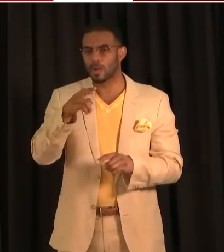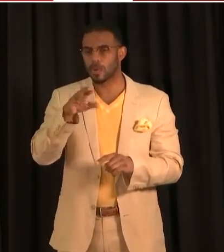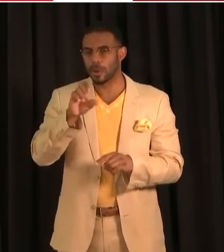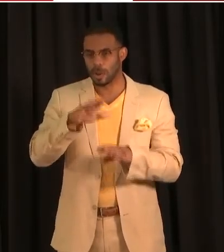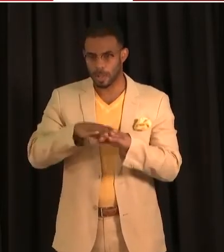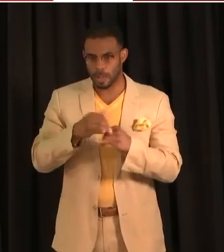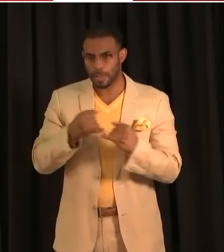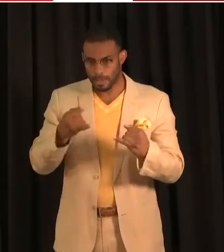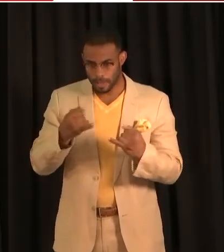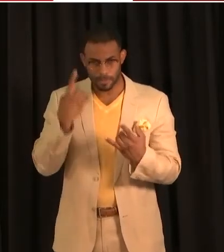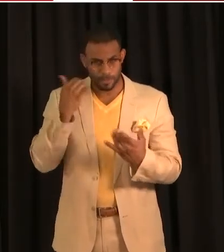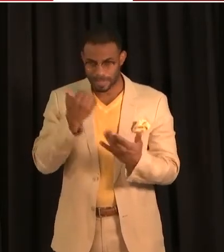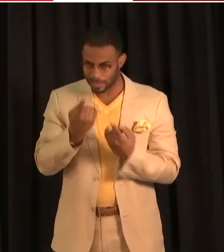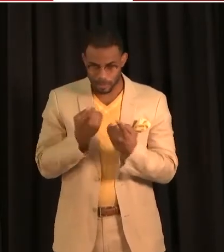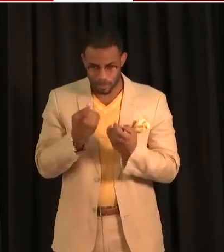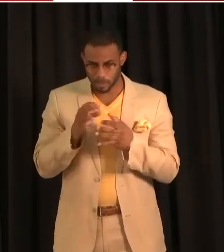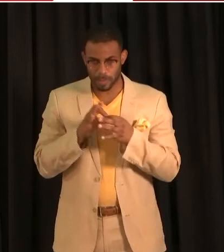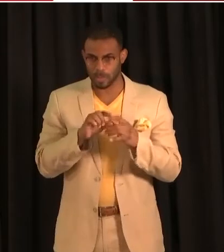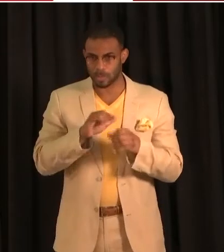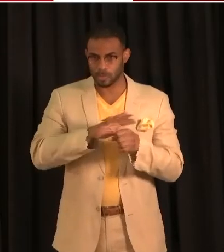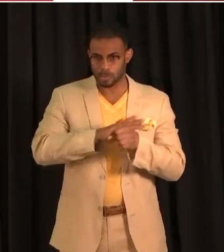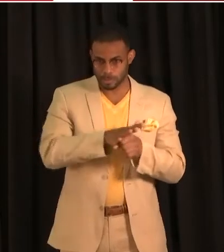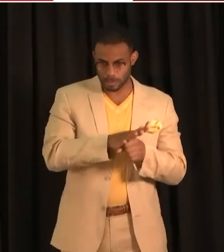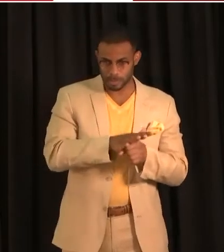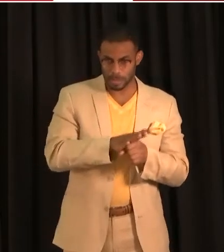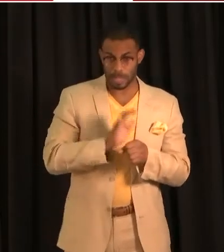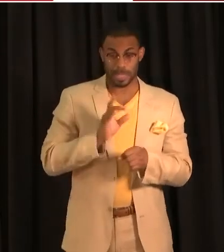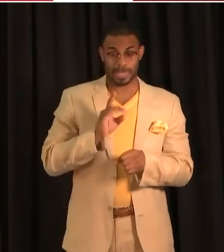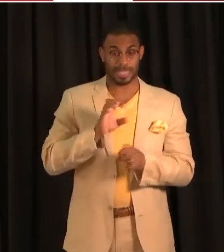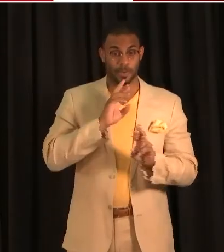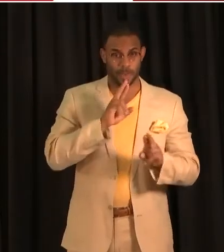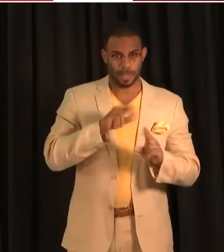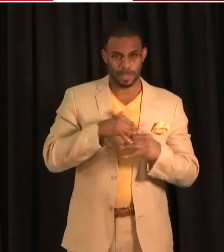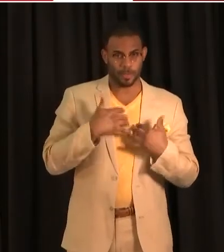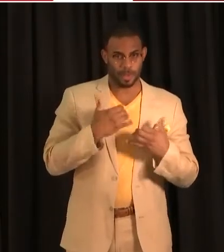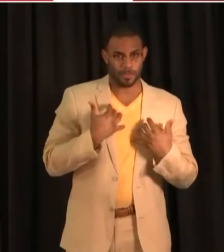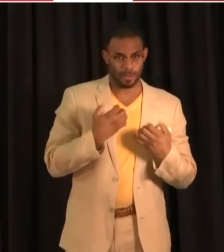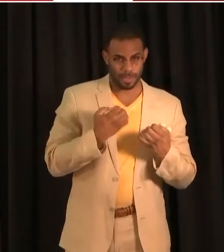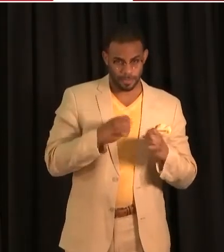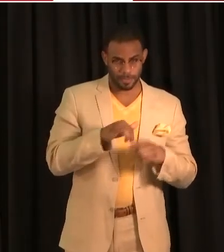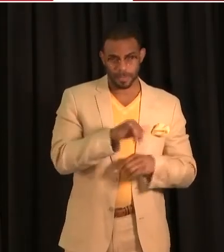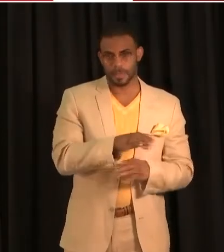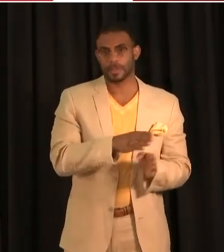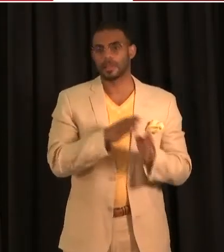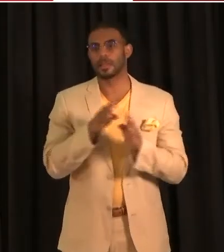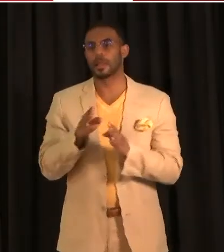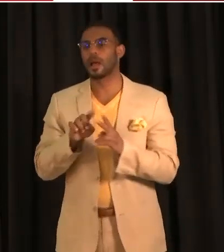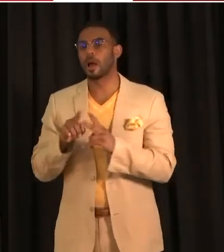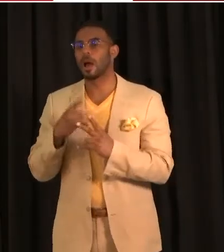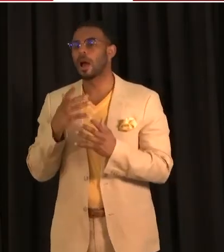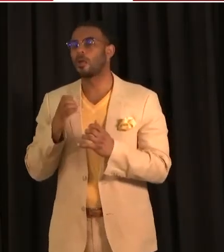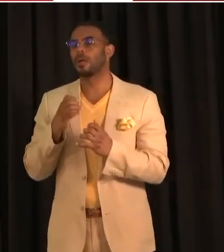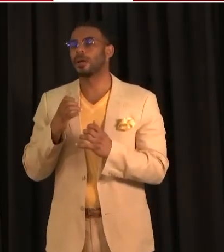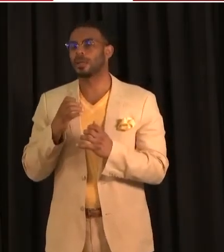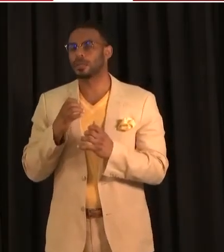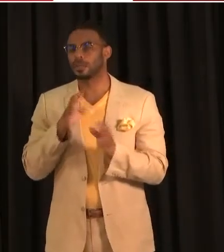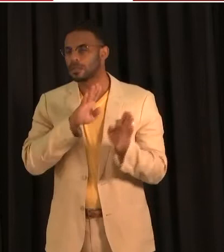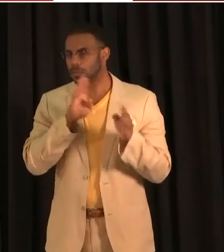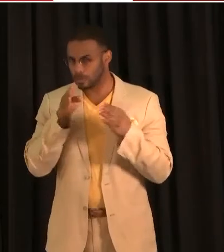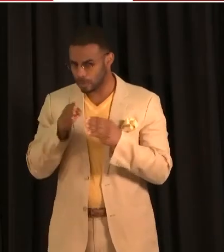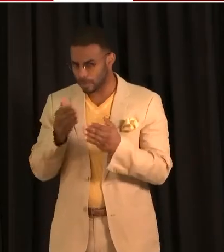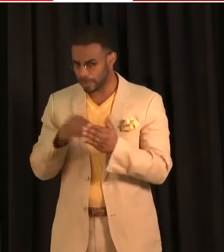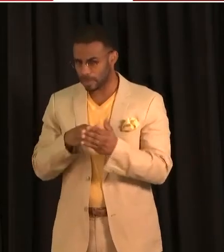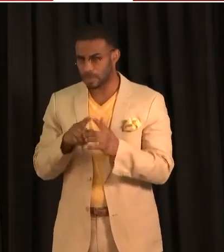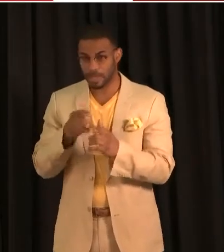line for any questions just related to the district's response and recovery efforts on COVID-19. I do want to